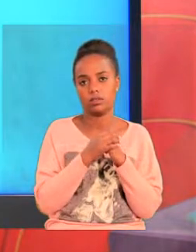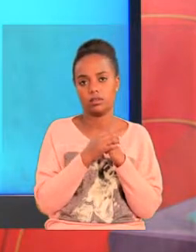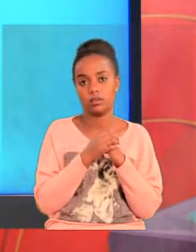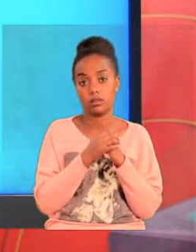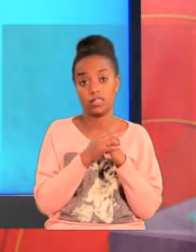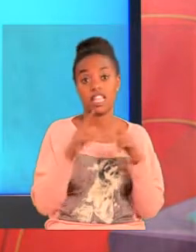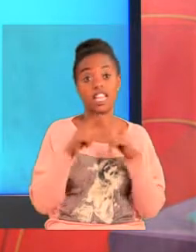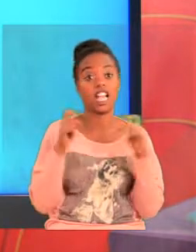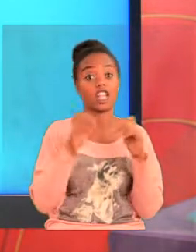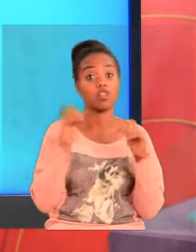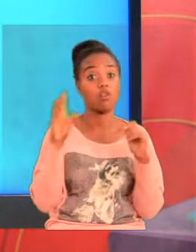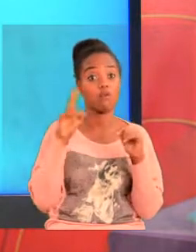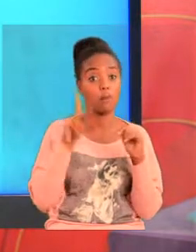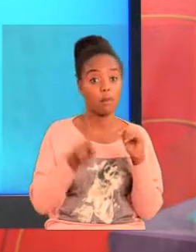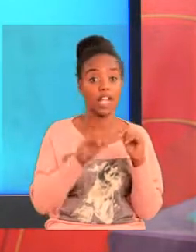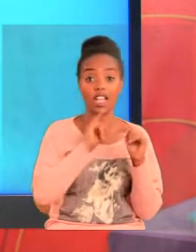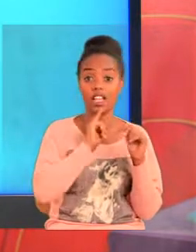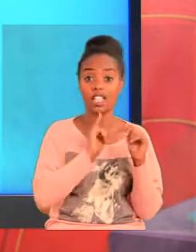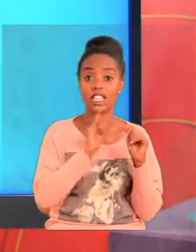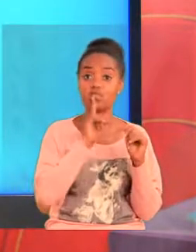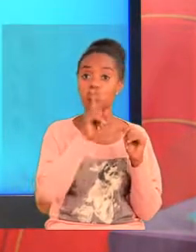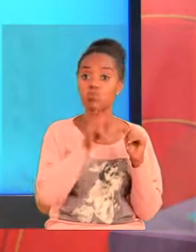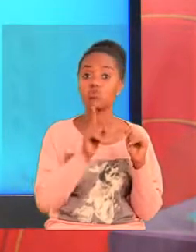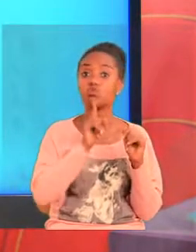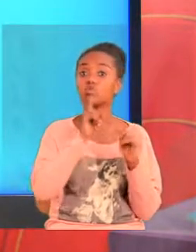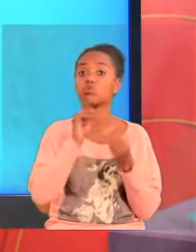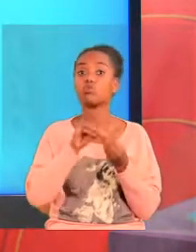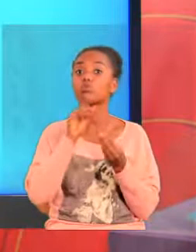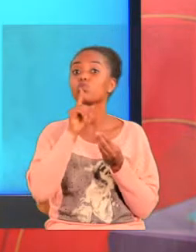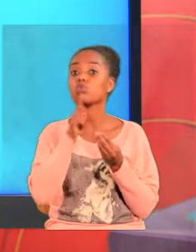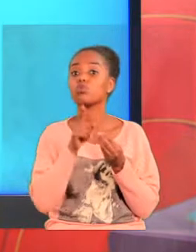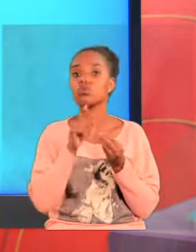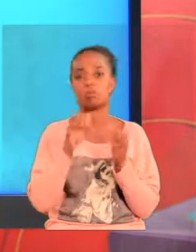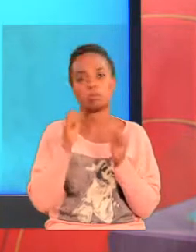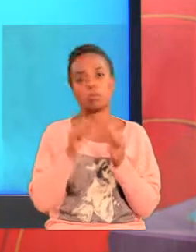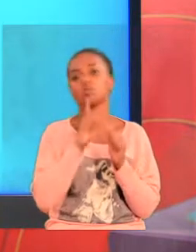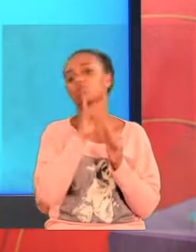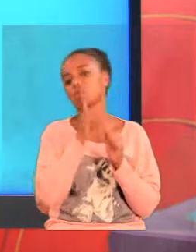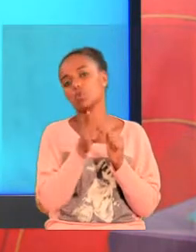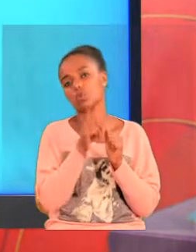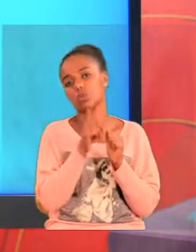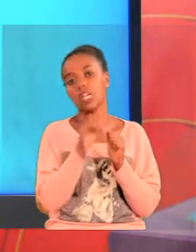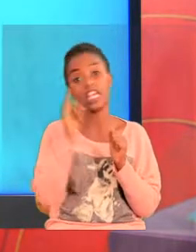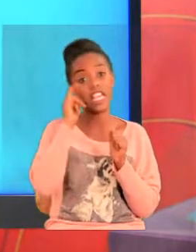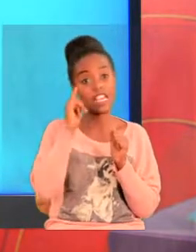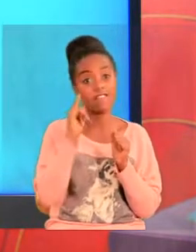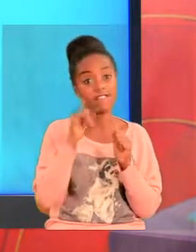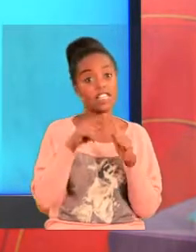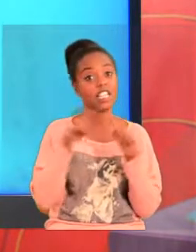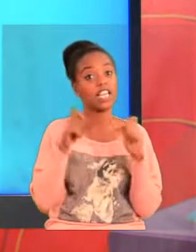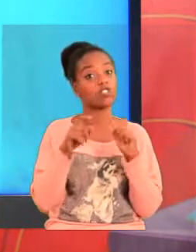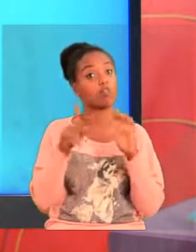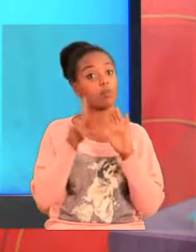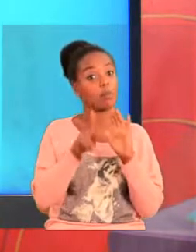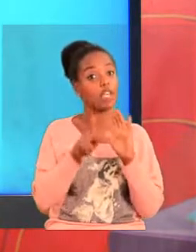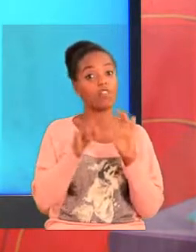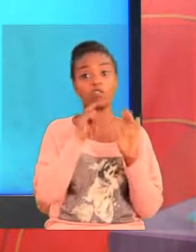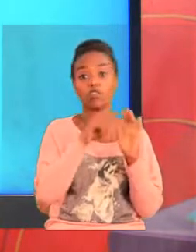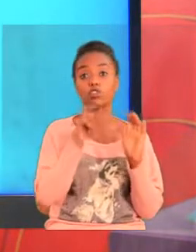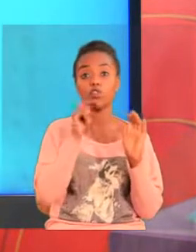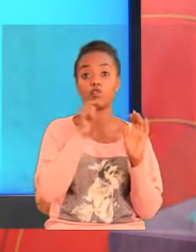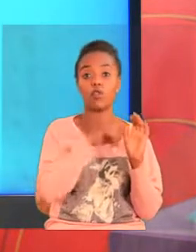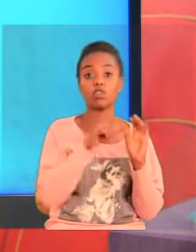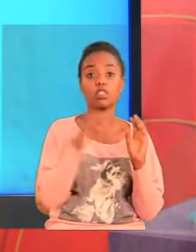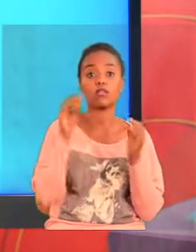If the negation of P is true, true implies true, it gives you true. It can be true. If negation of P is false, false implies true, it